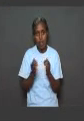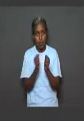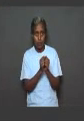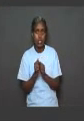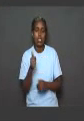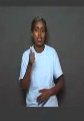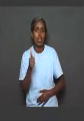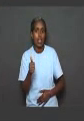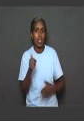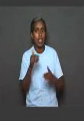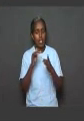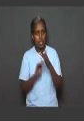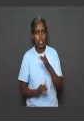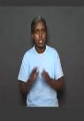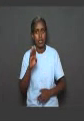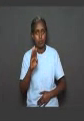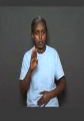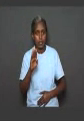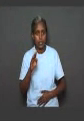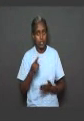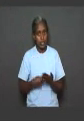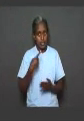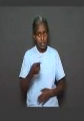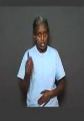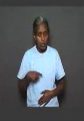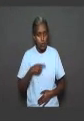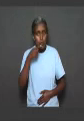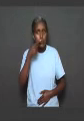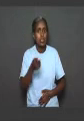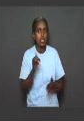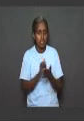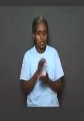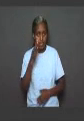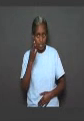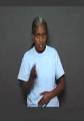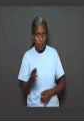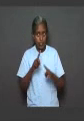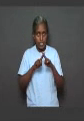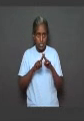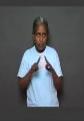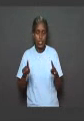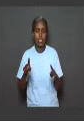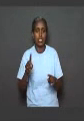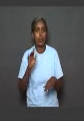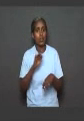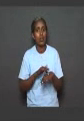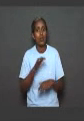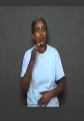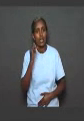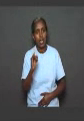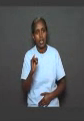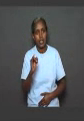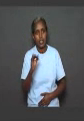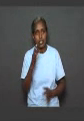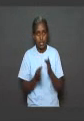a less than b, then we say that f is differentiable on